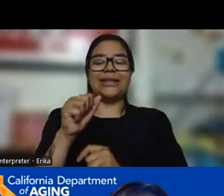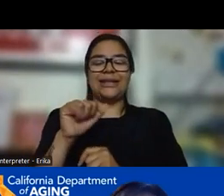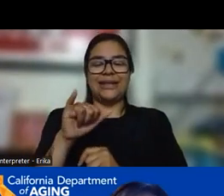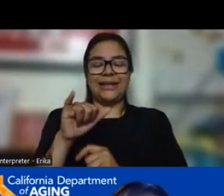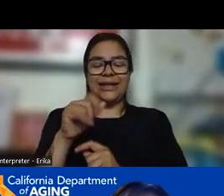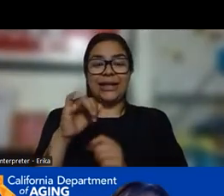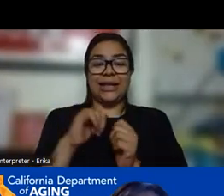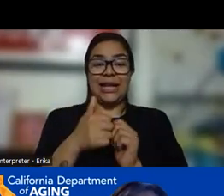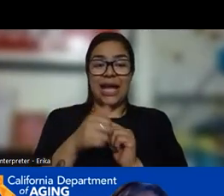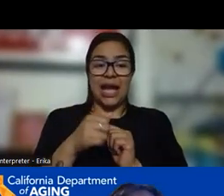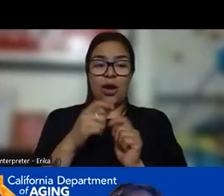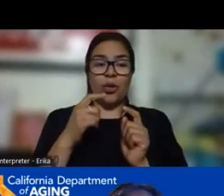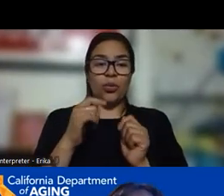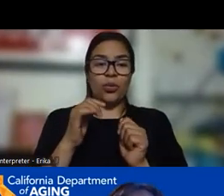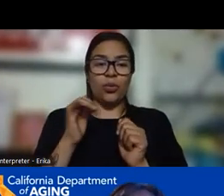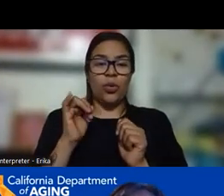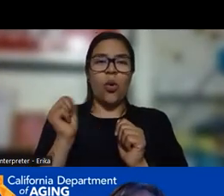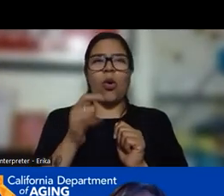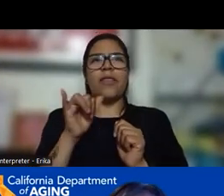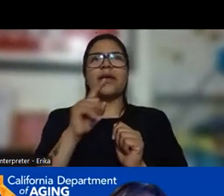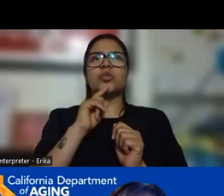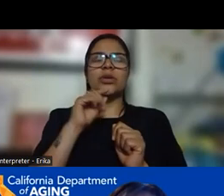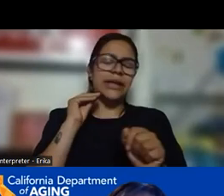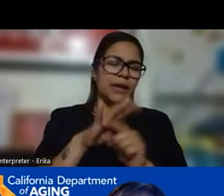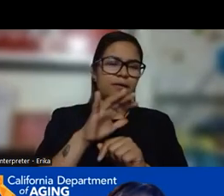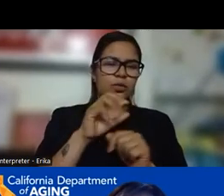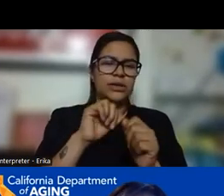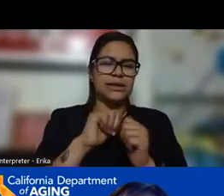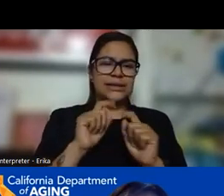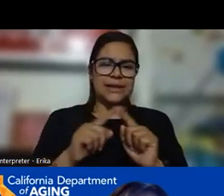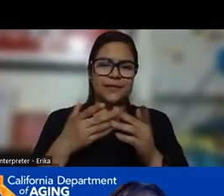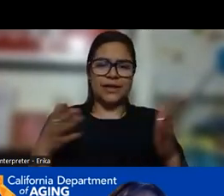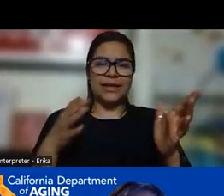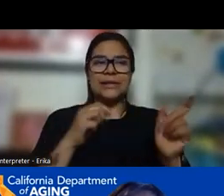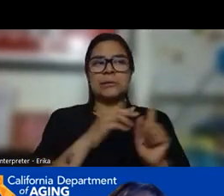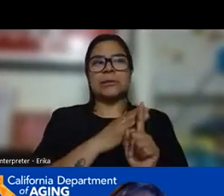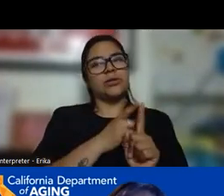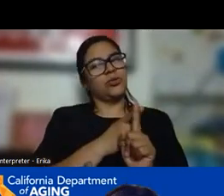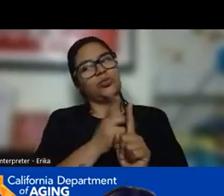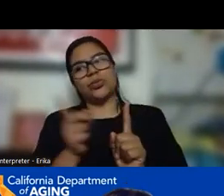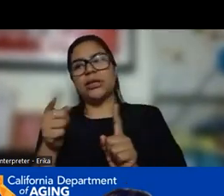tribal affairs manager is really going to launch us in another direction.